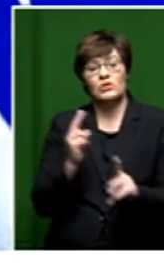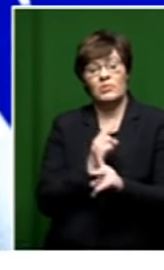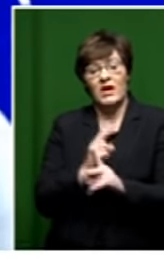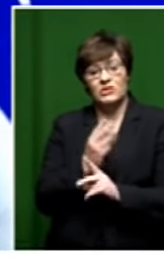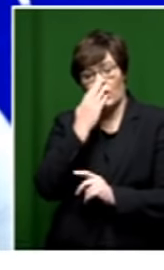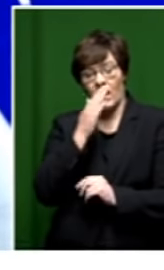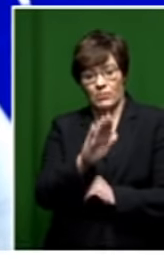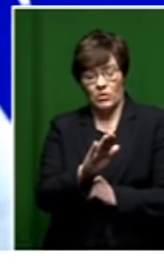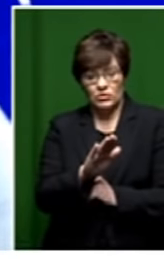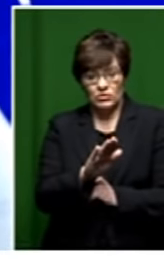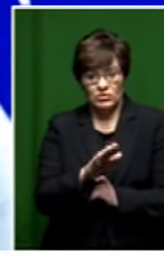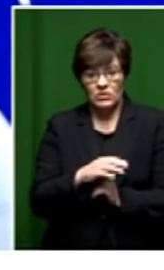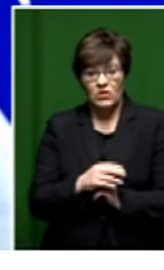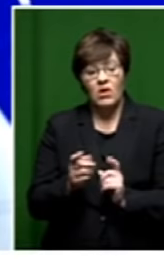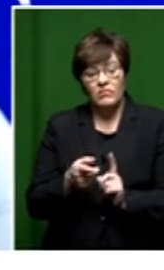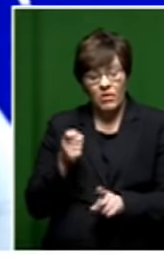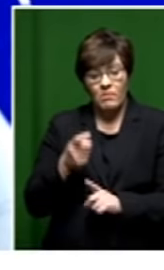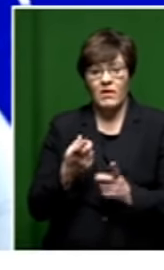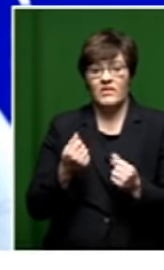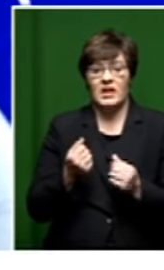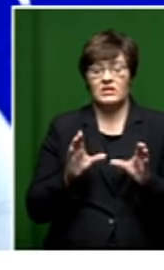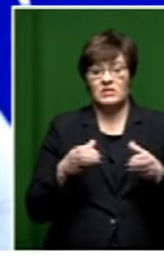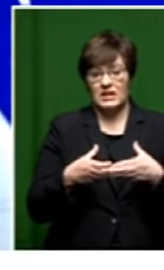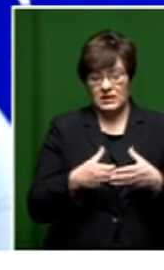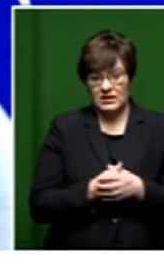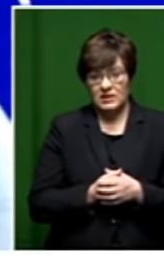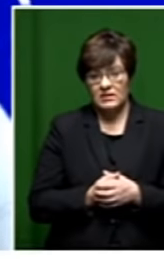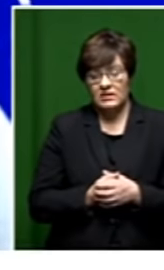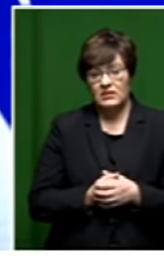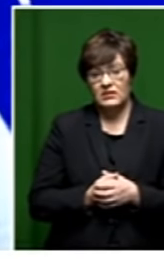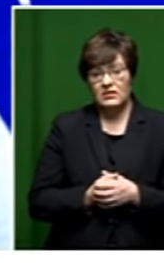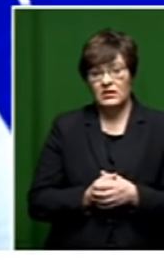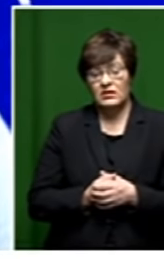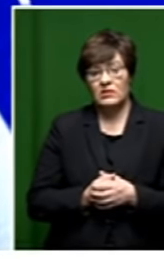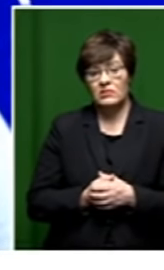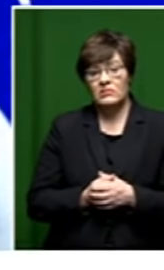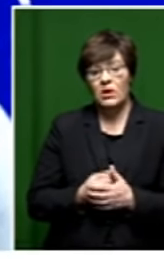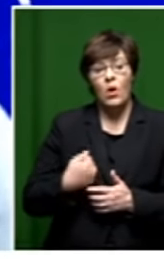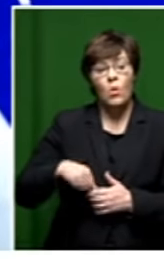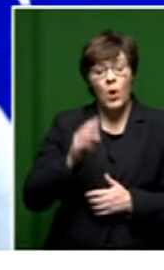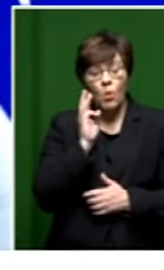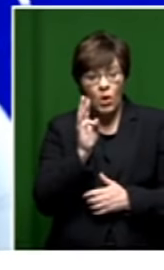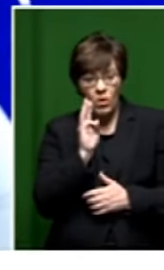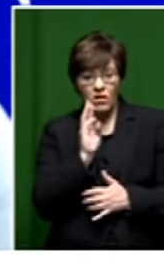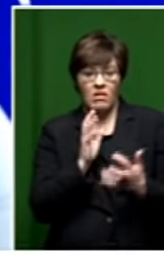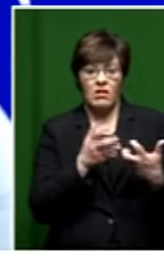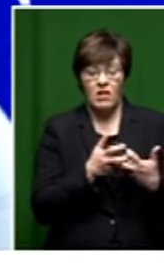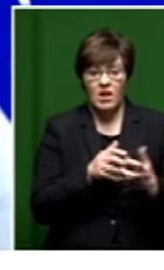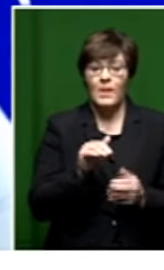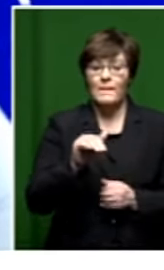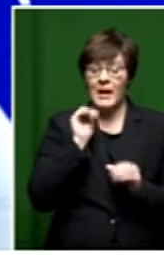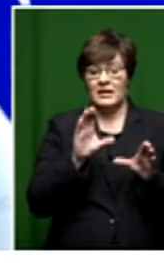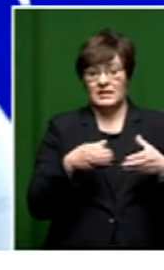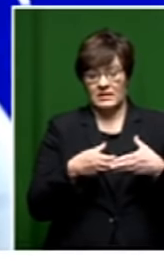supervisory approach we've taken from the Financial Sector Conduct Authority, that we are going to engage with the